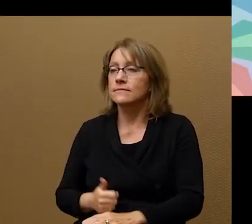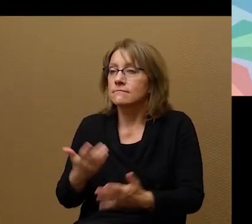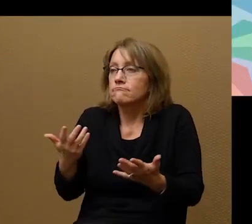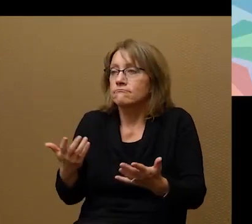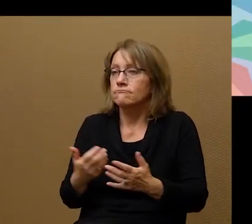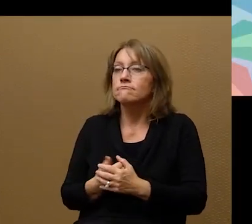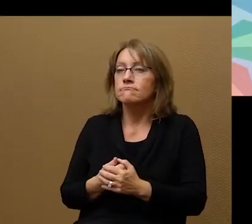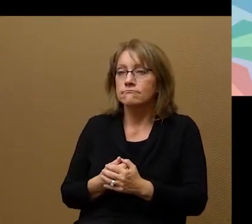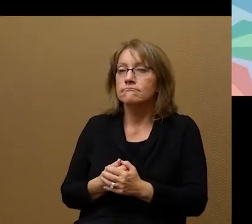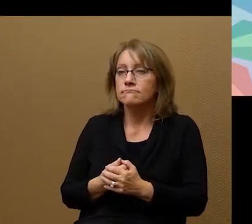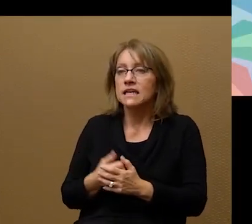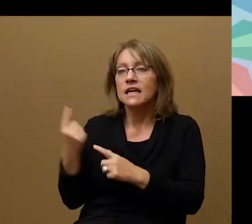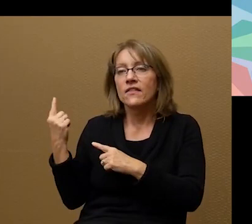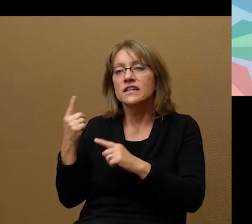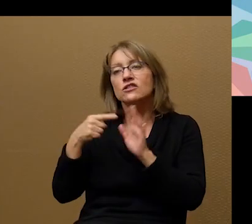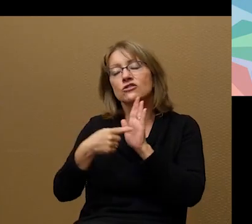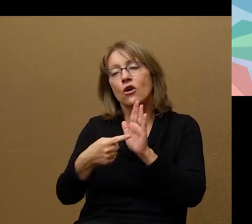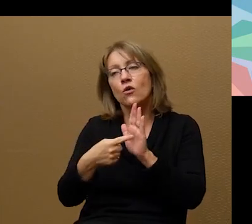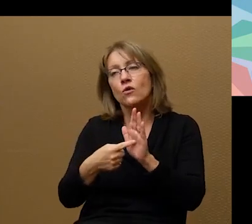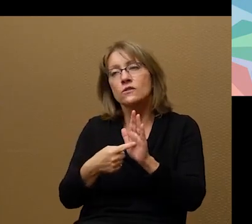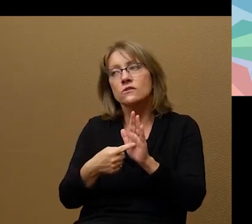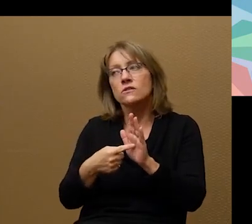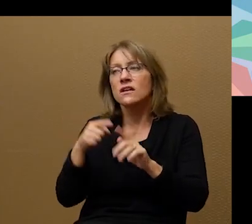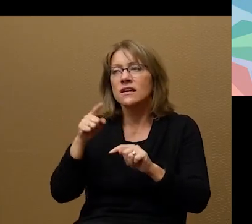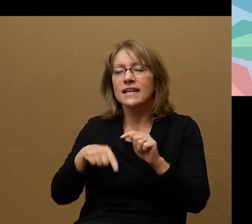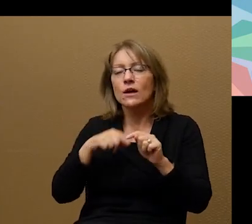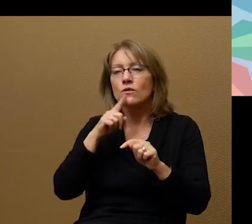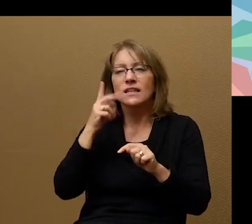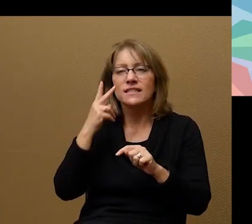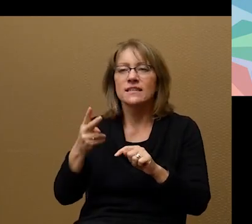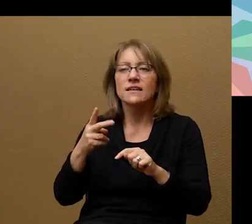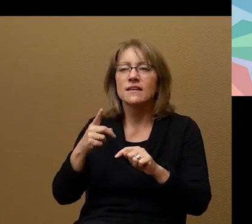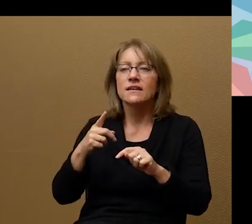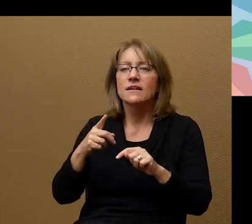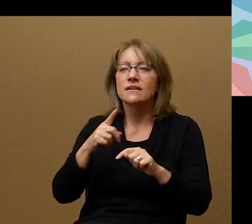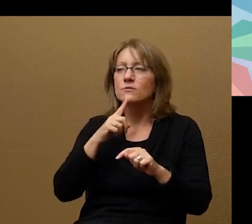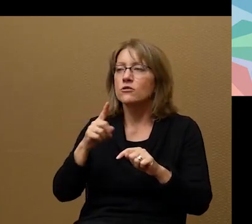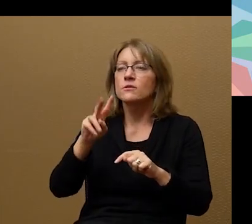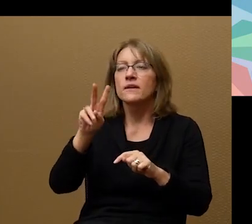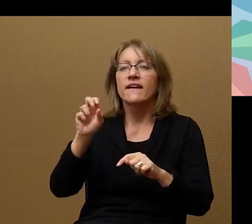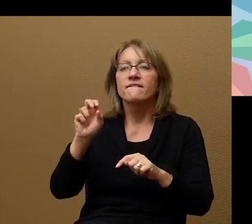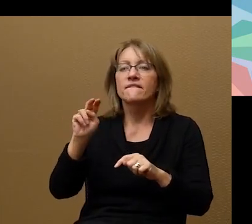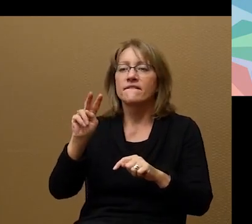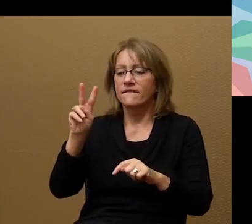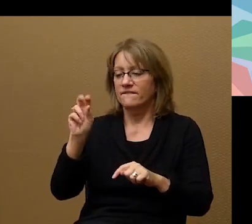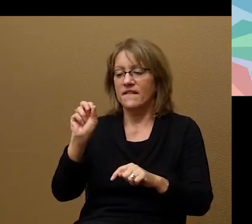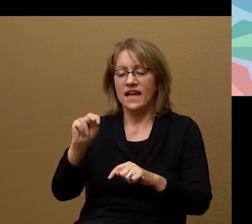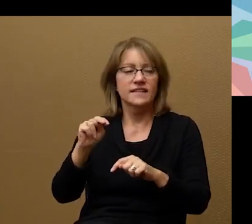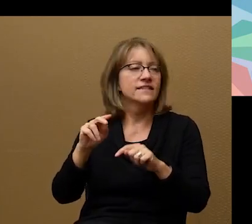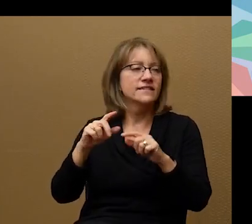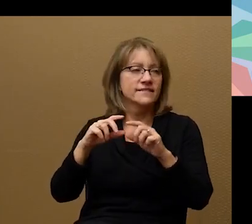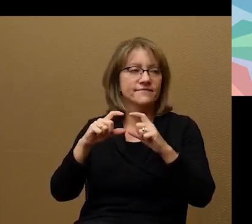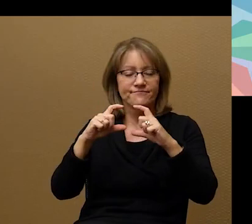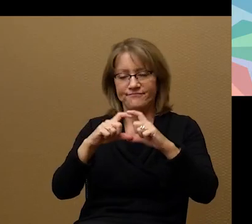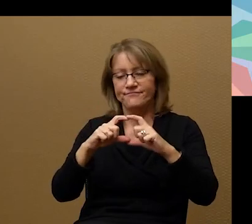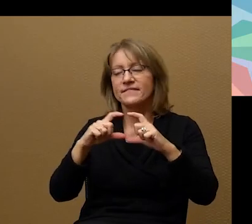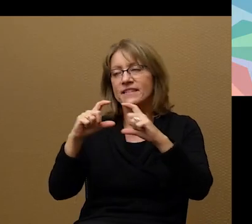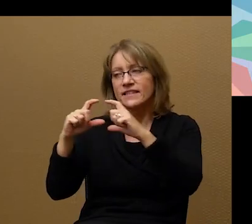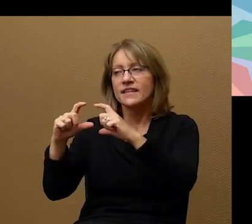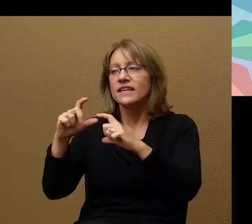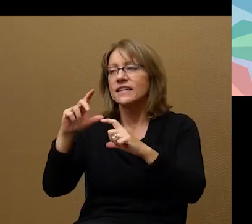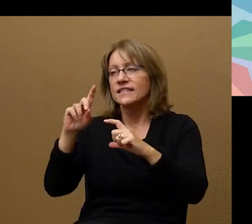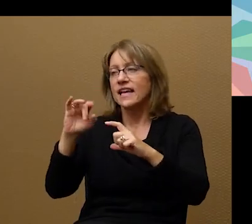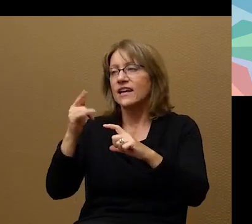So this just shows, oh, you can't really see it. It's supposed to be a Venn diagram. So hearing loss, the